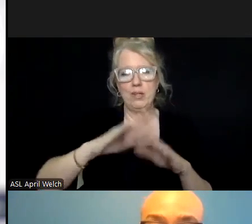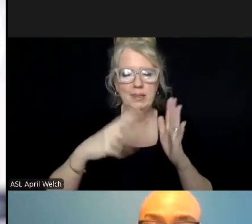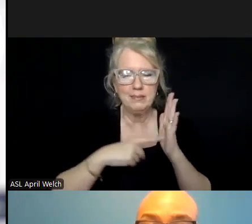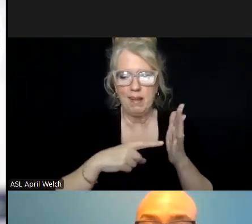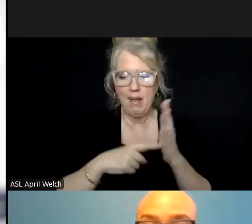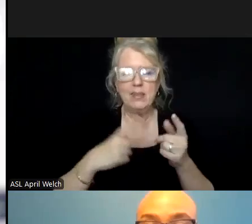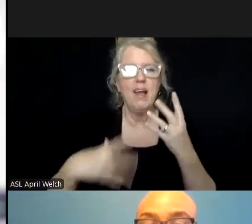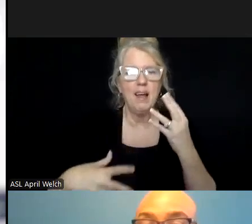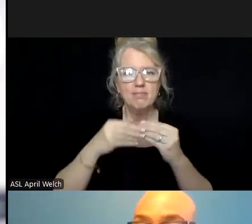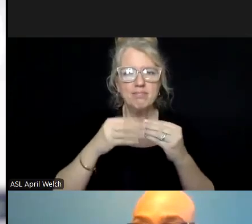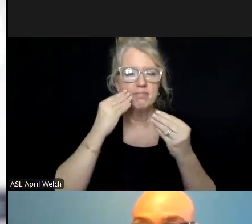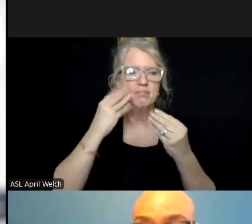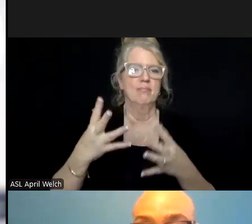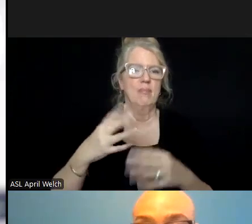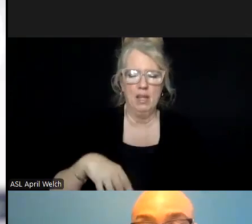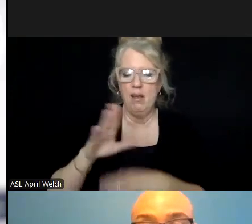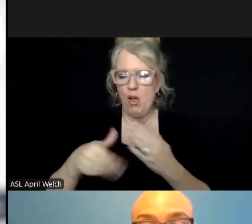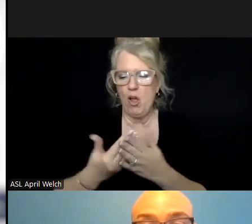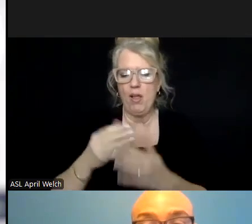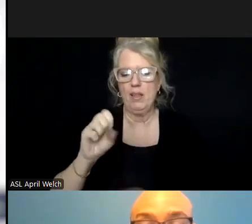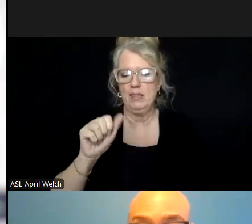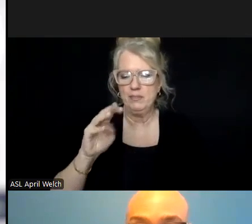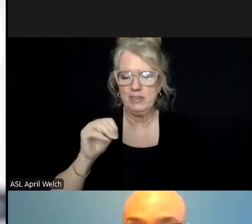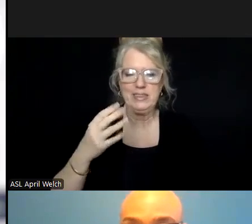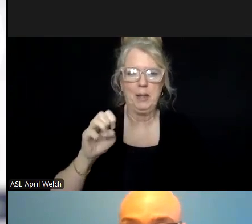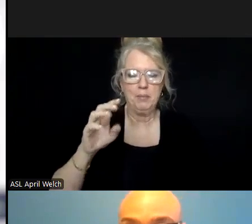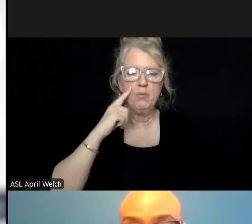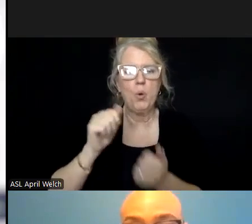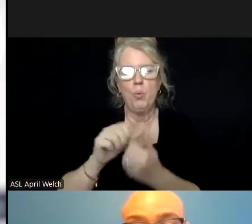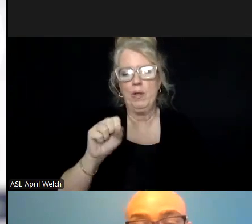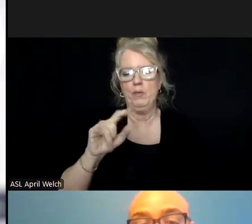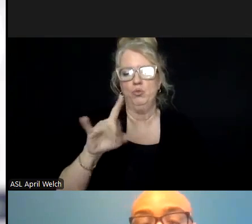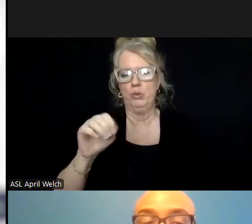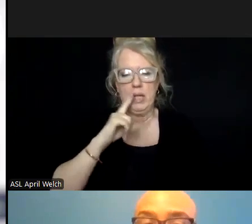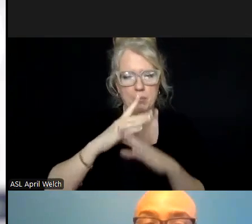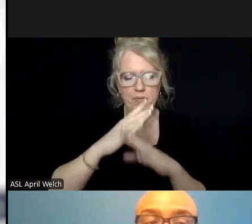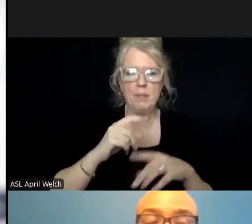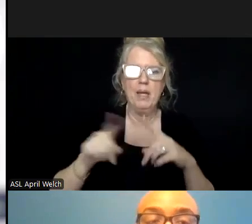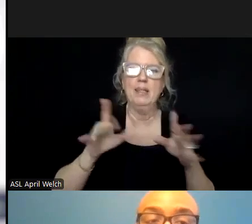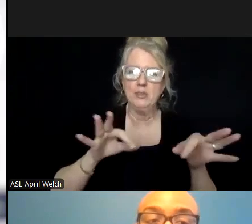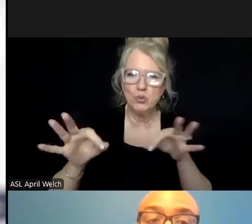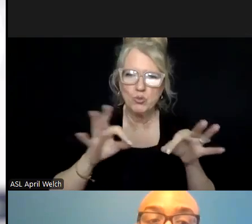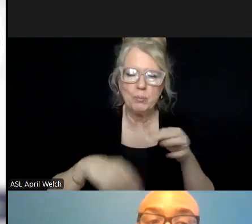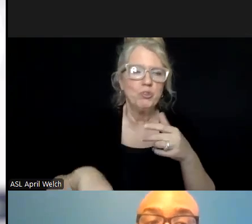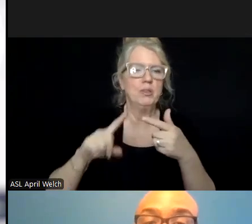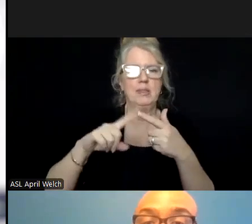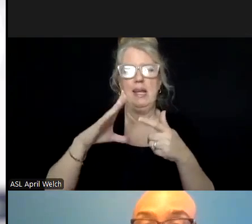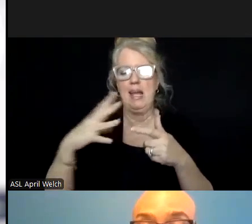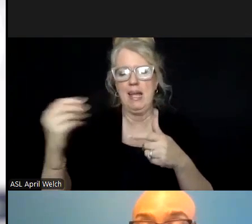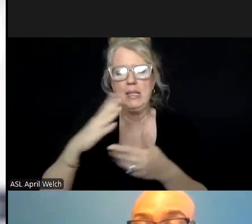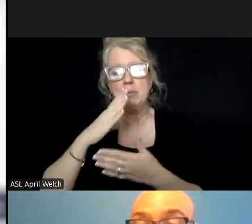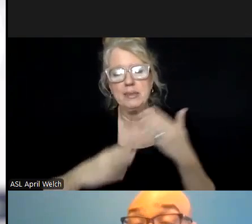has information on all of SAMHSA's grant programs around suicide prevention, including descriptions and also even